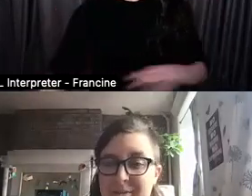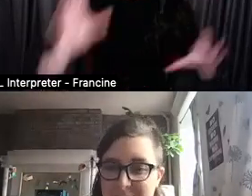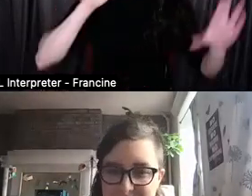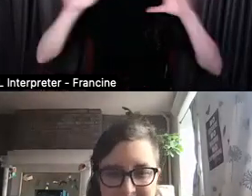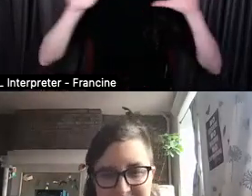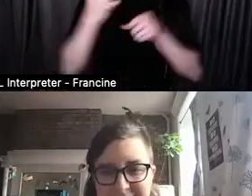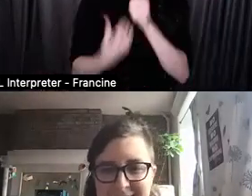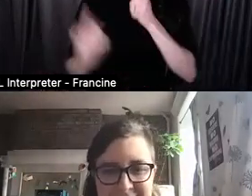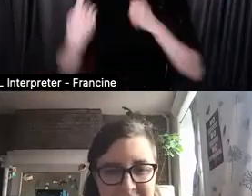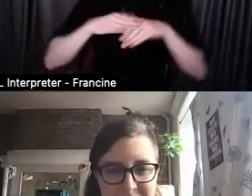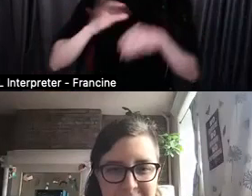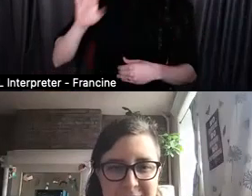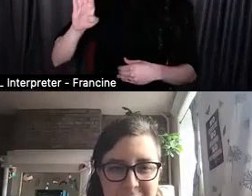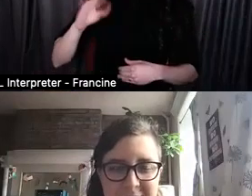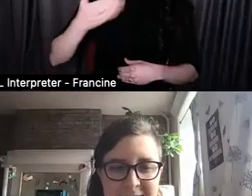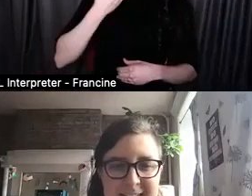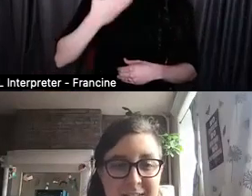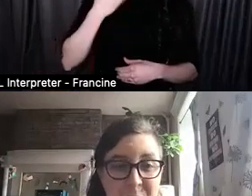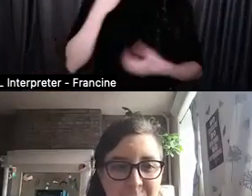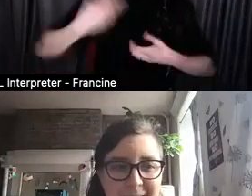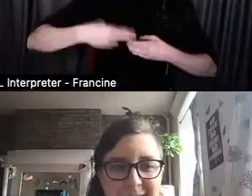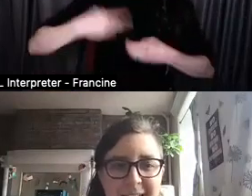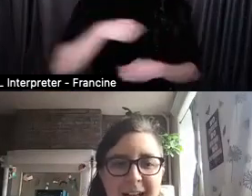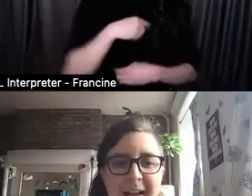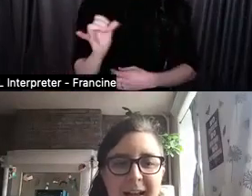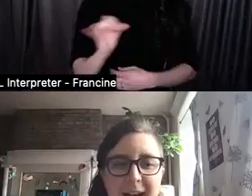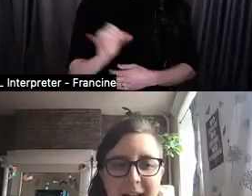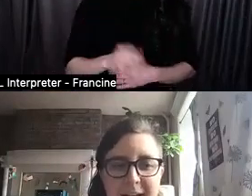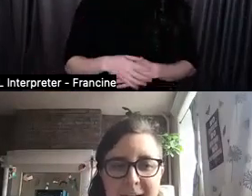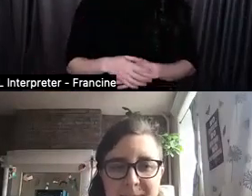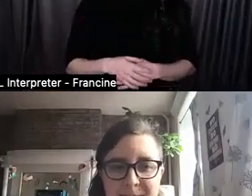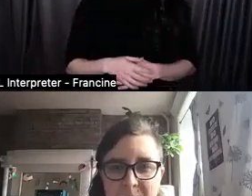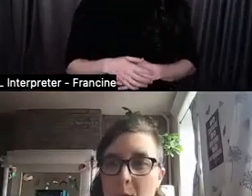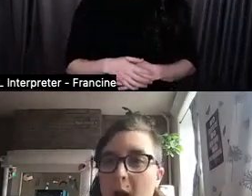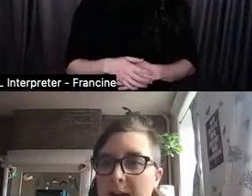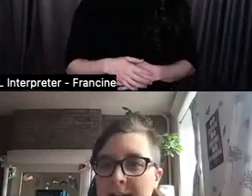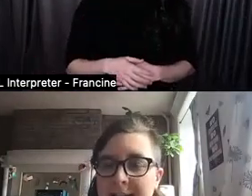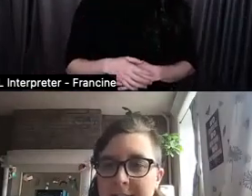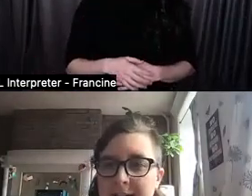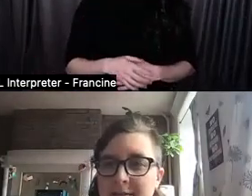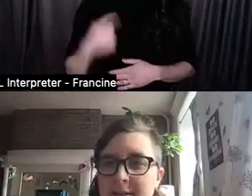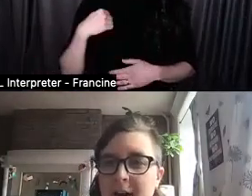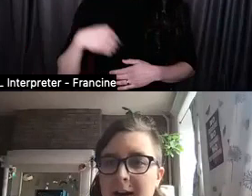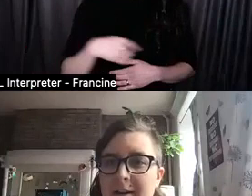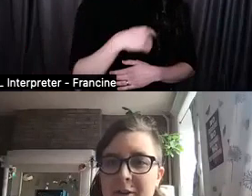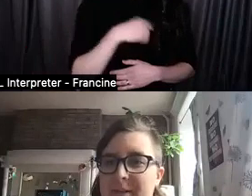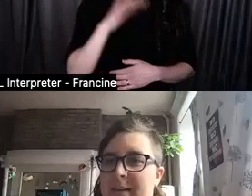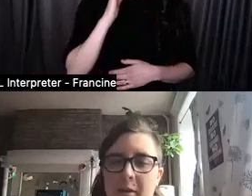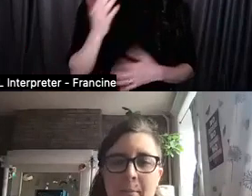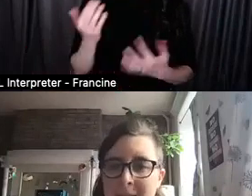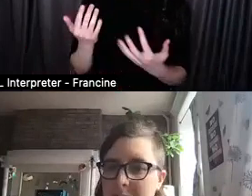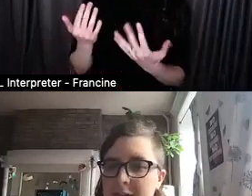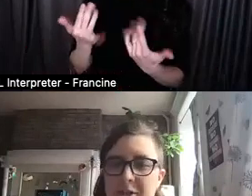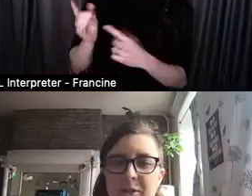from Facebook. Thank you for joining us as well. We are going to give folks